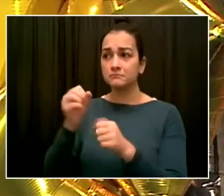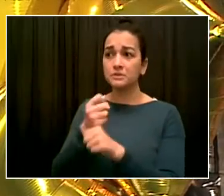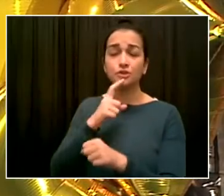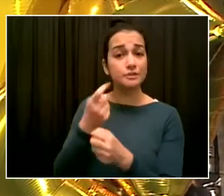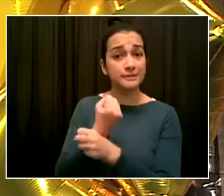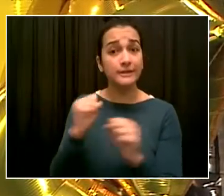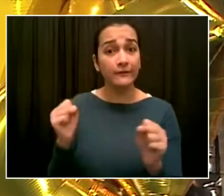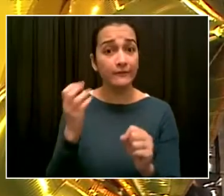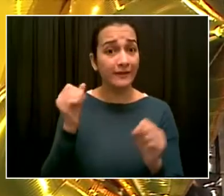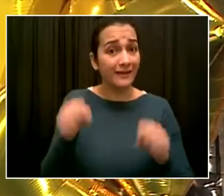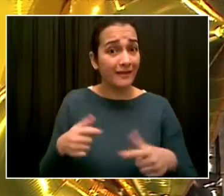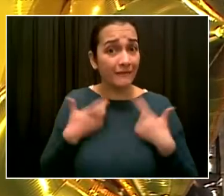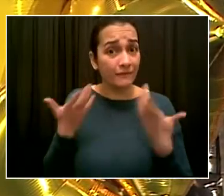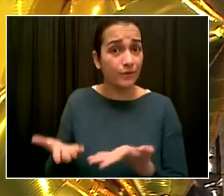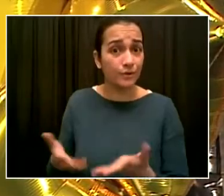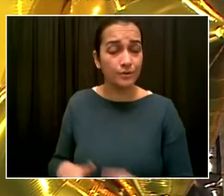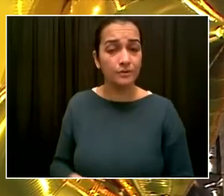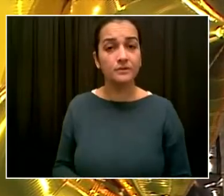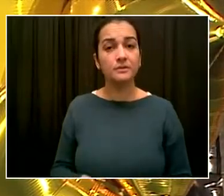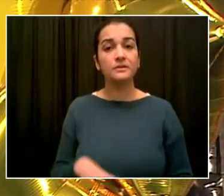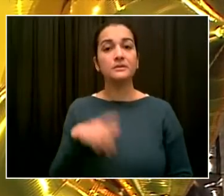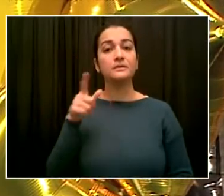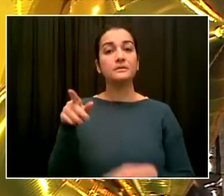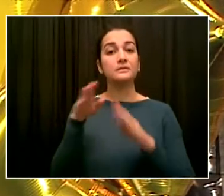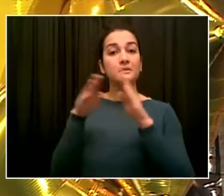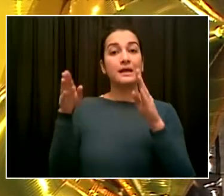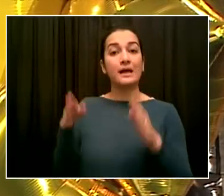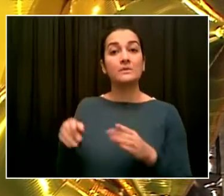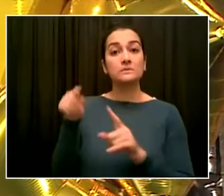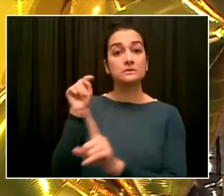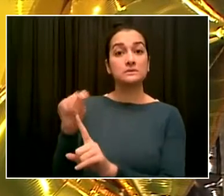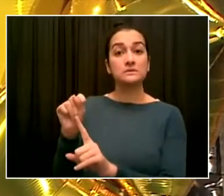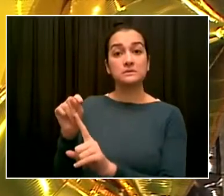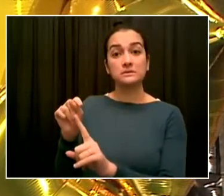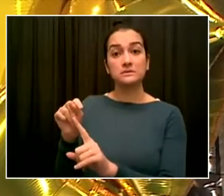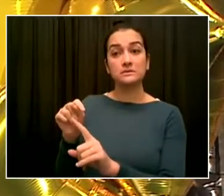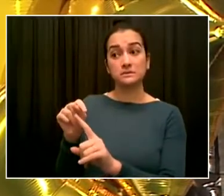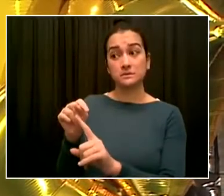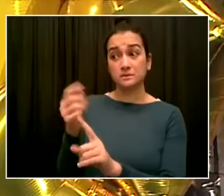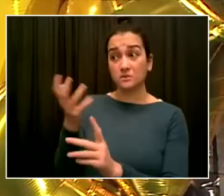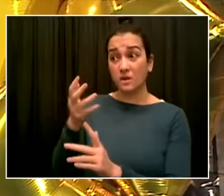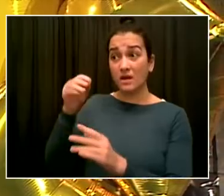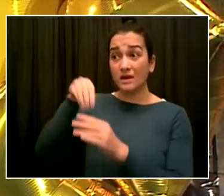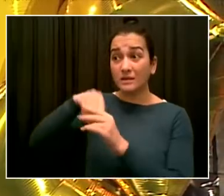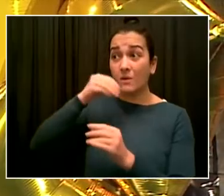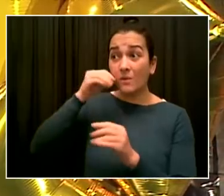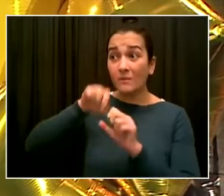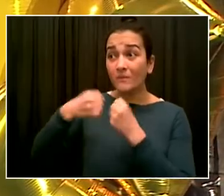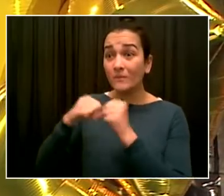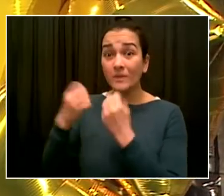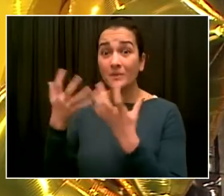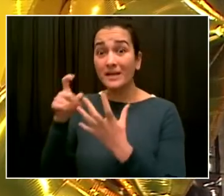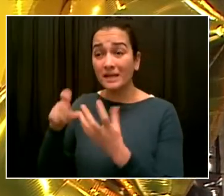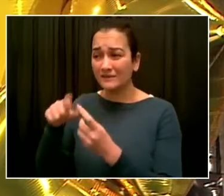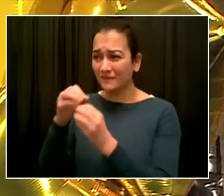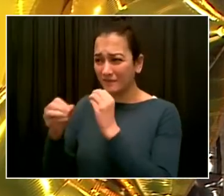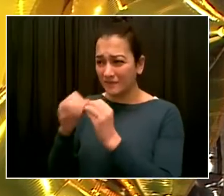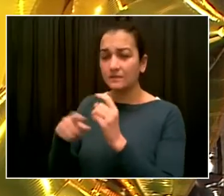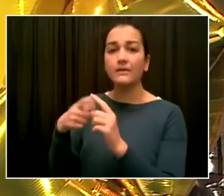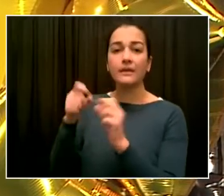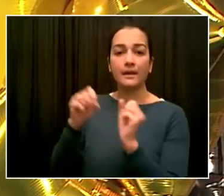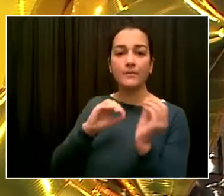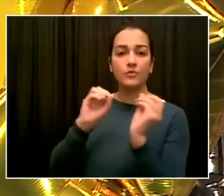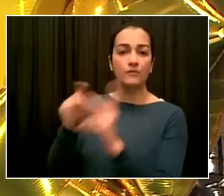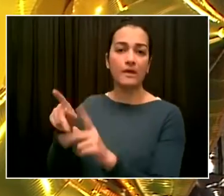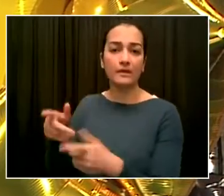go back to the home. That is by far the ideal. If they literally cannot, if the home will not be usable again, then of course we want to give